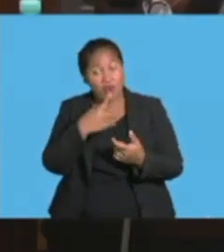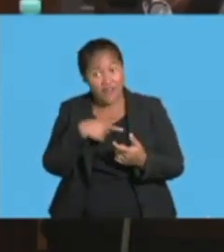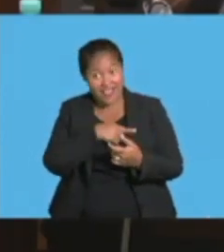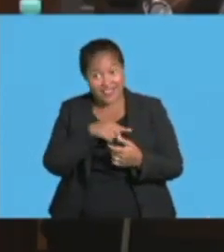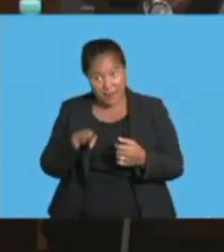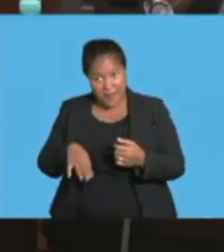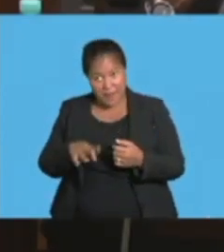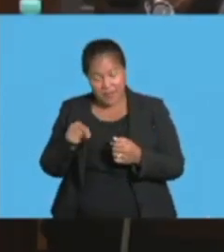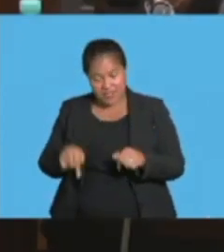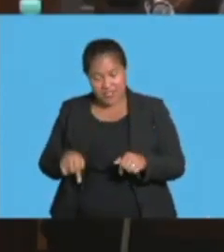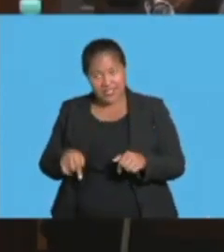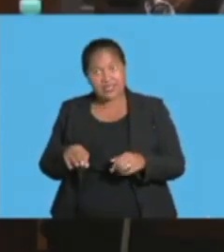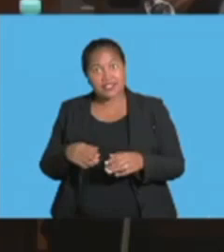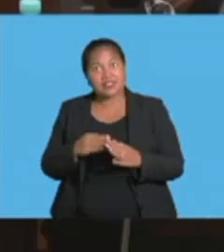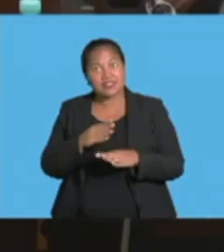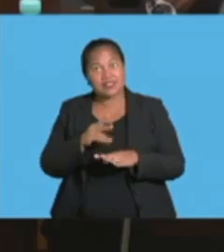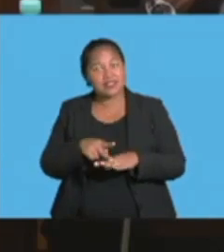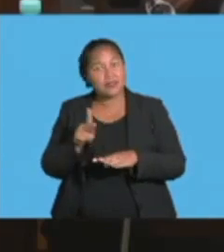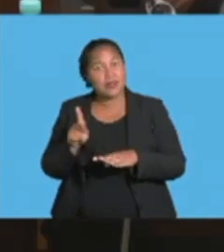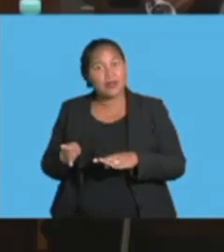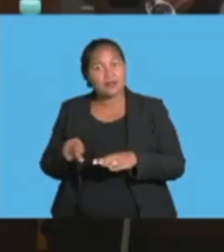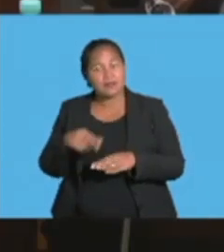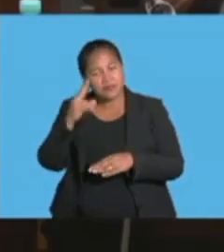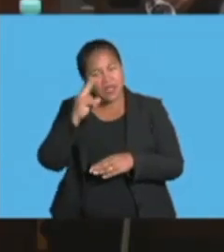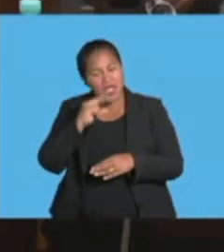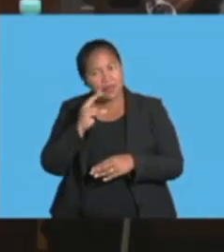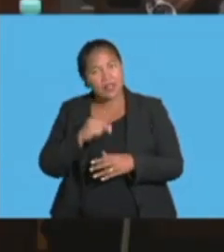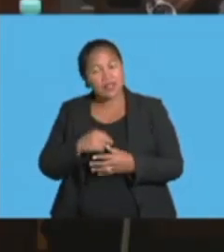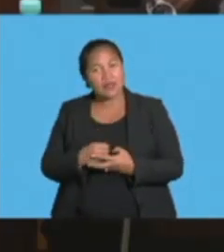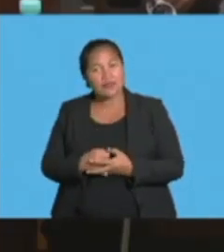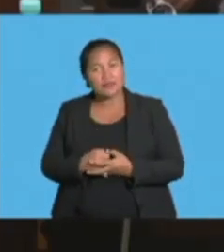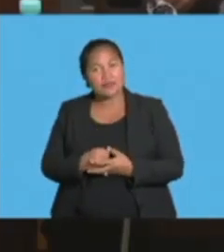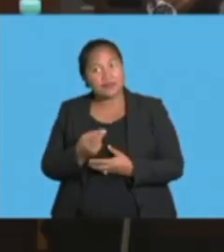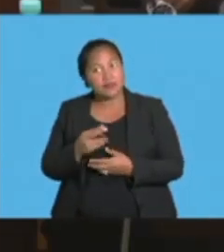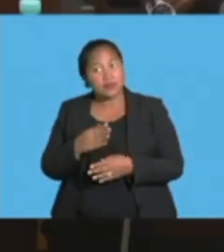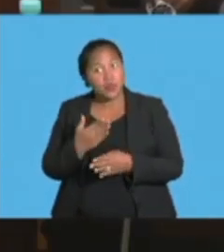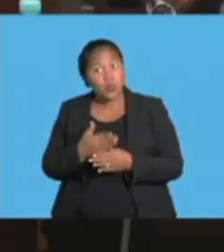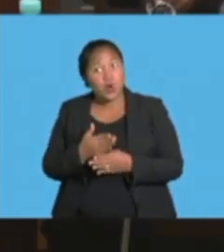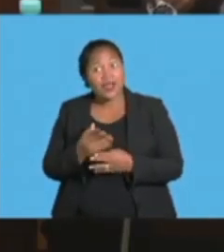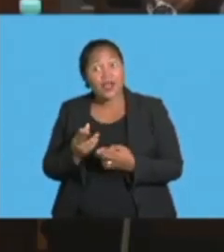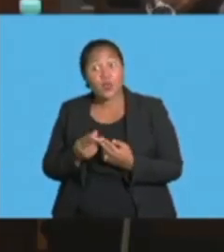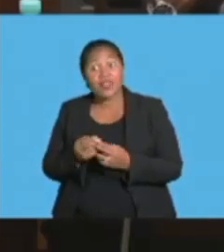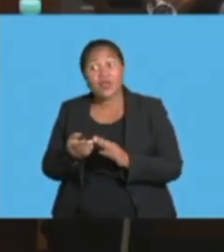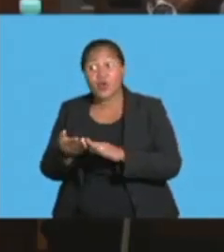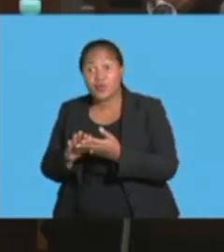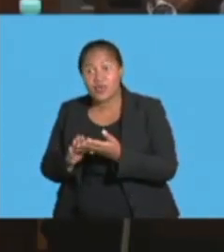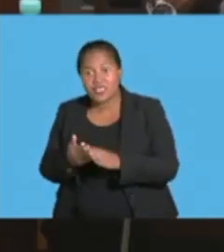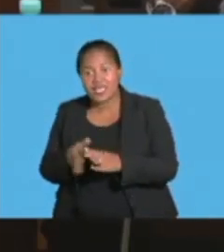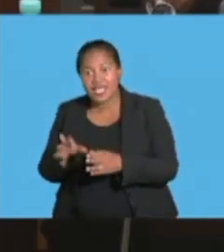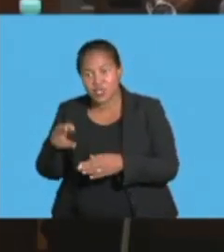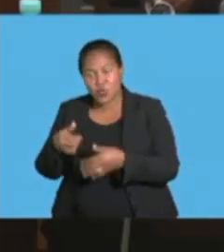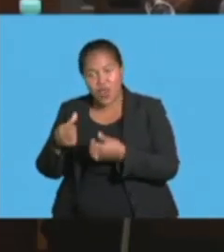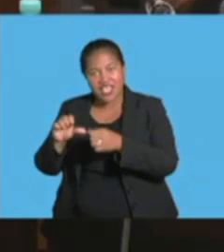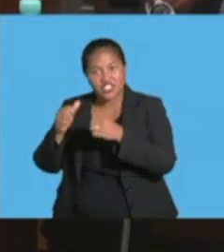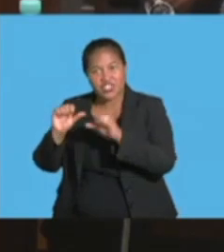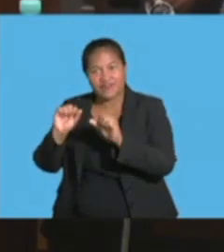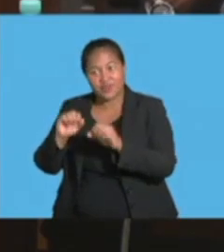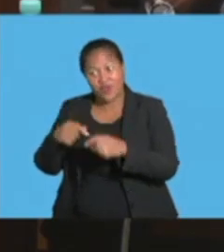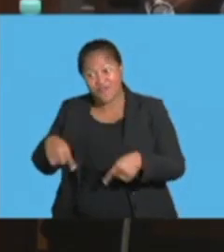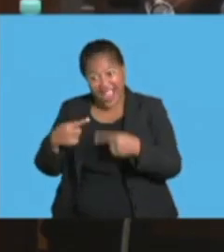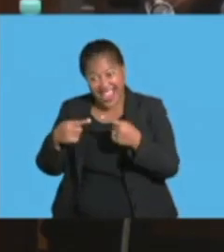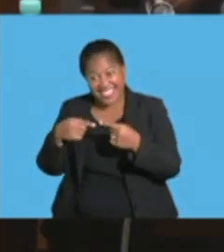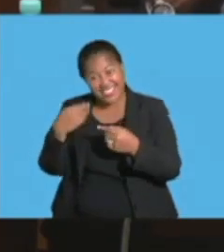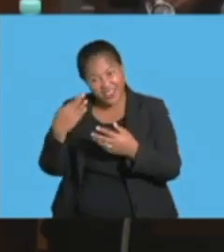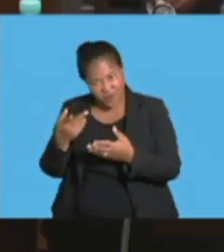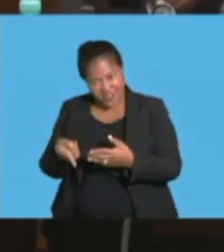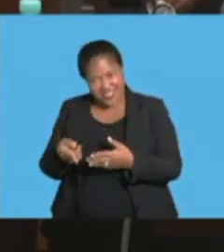House, can be able to work with the community to be able to achieve this. We